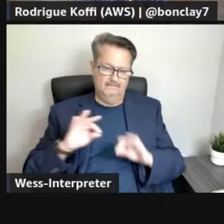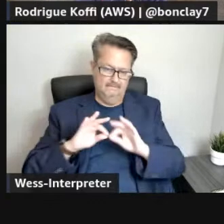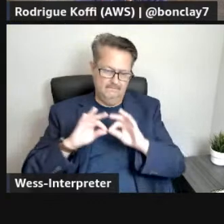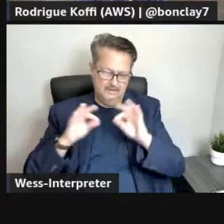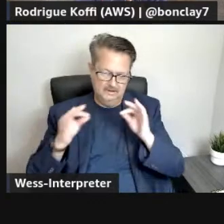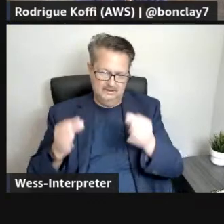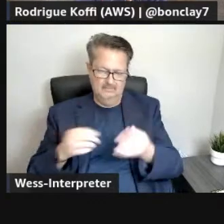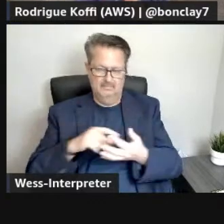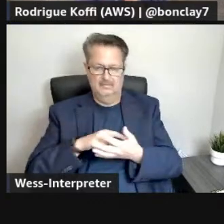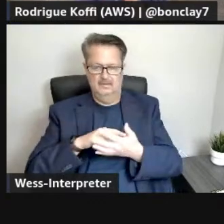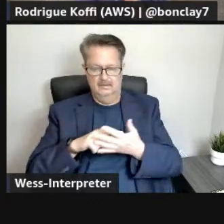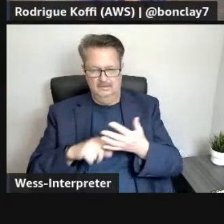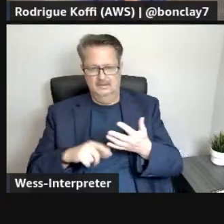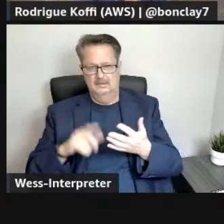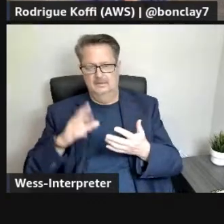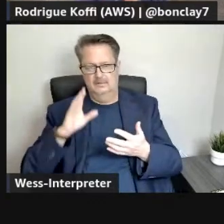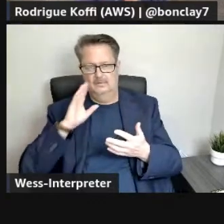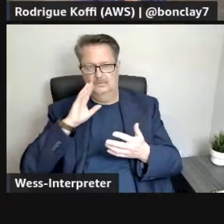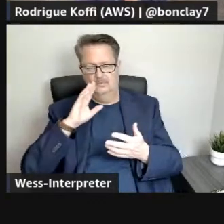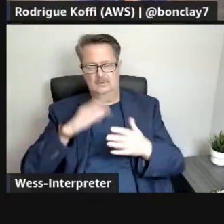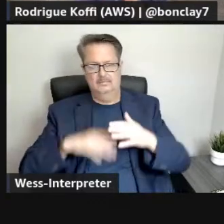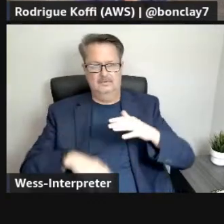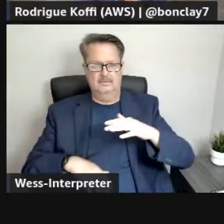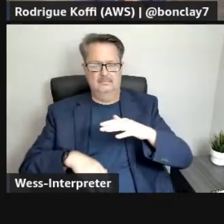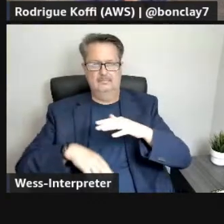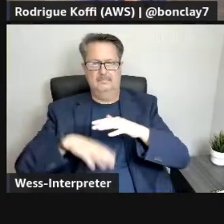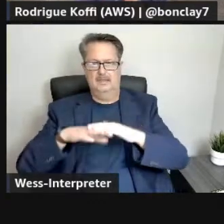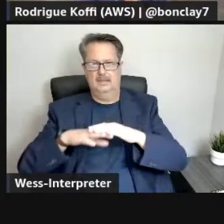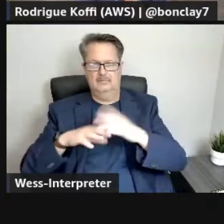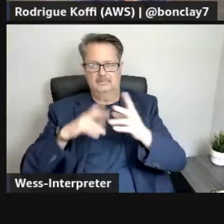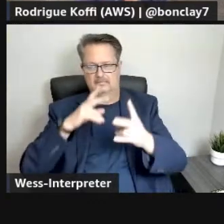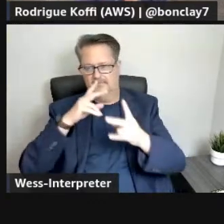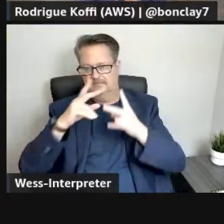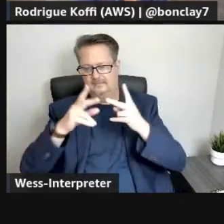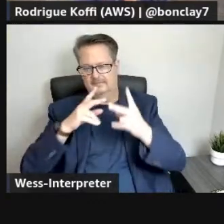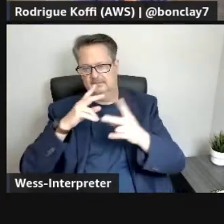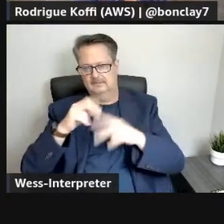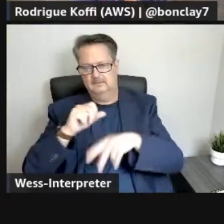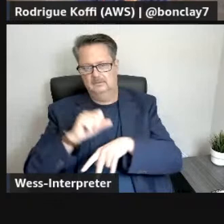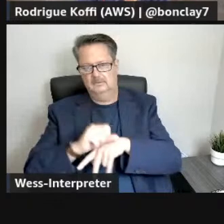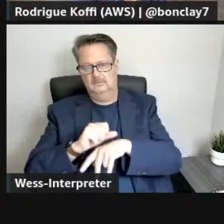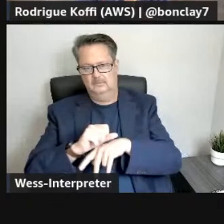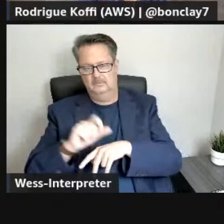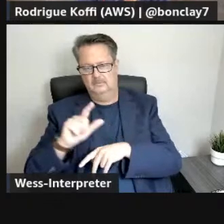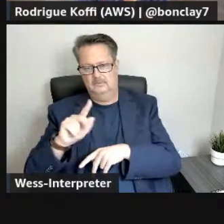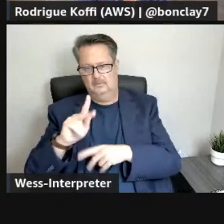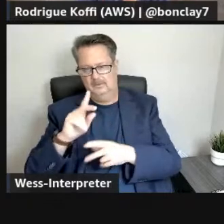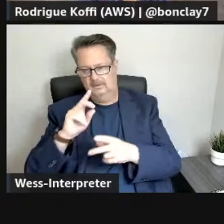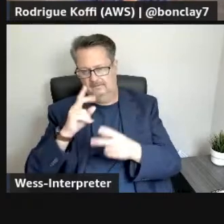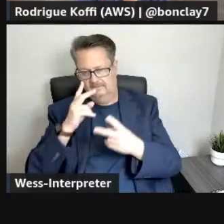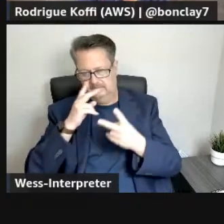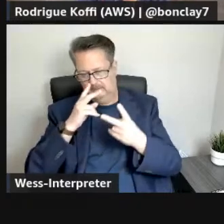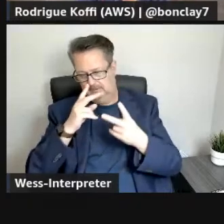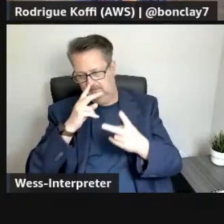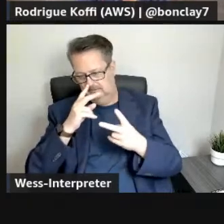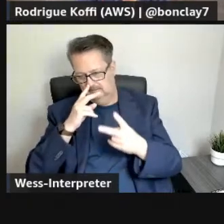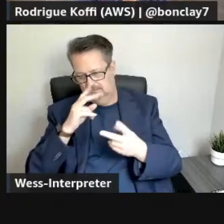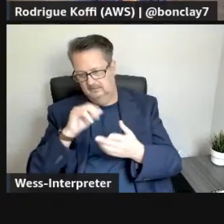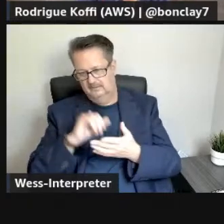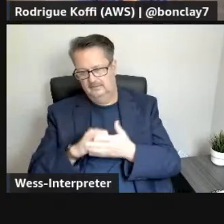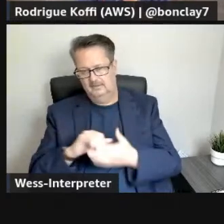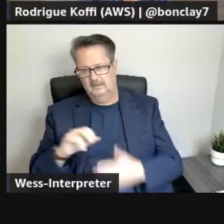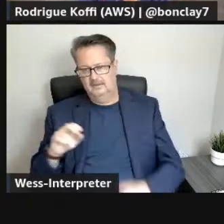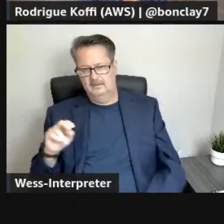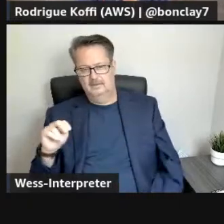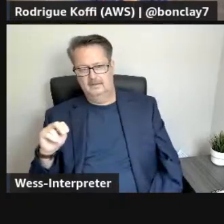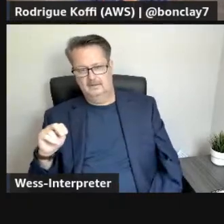is going to be to the maximum that you have seen in the workload. So if you see that if a particular node